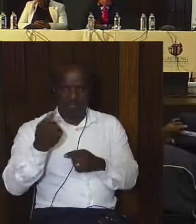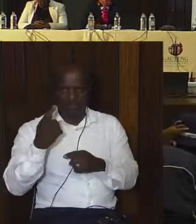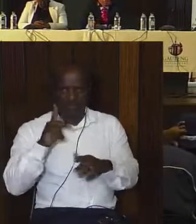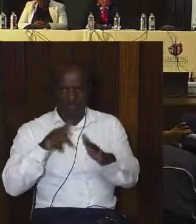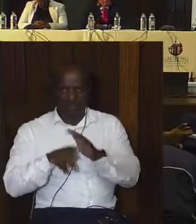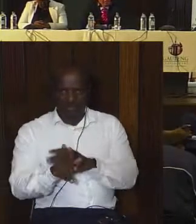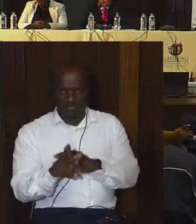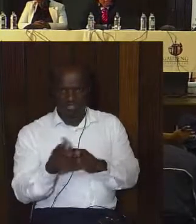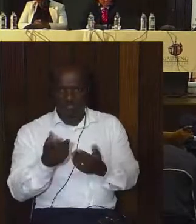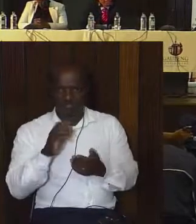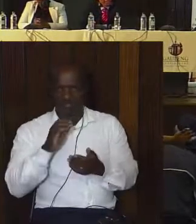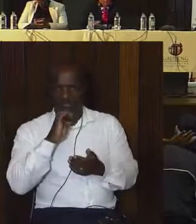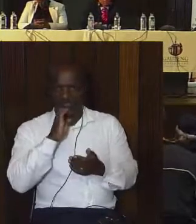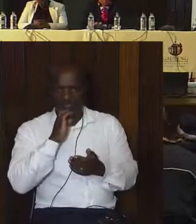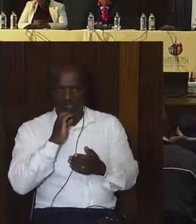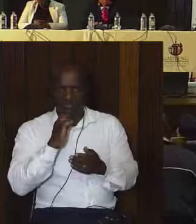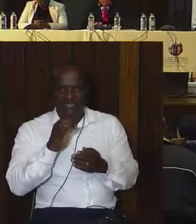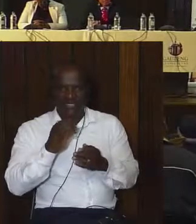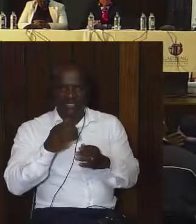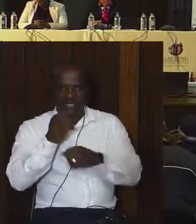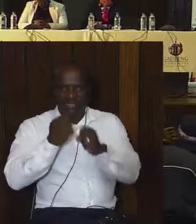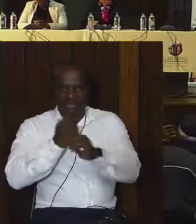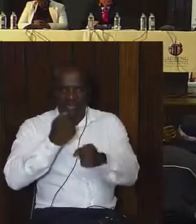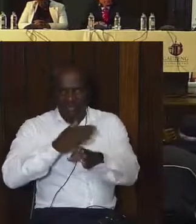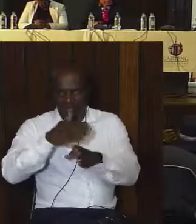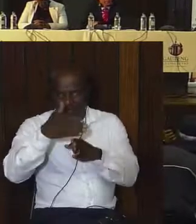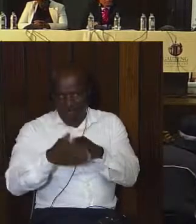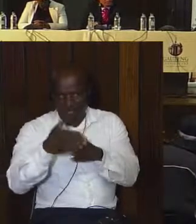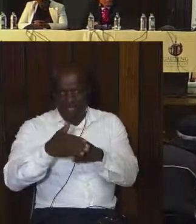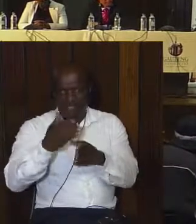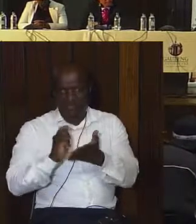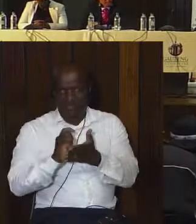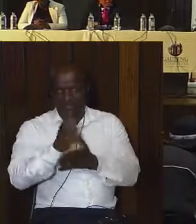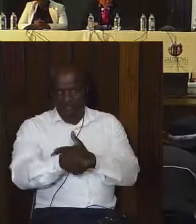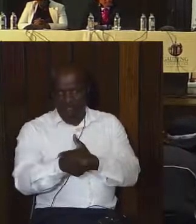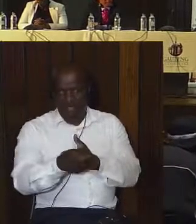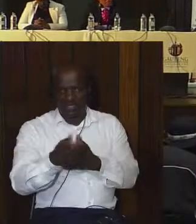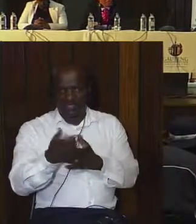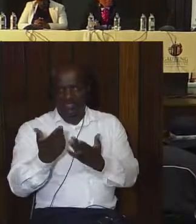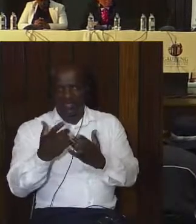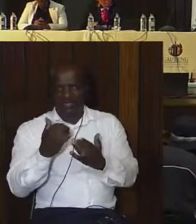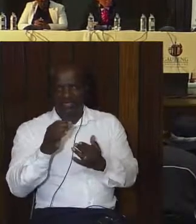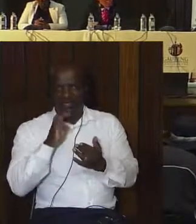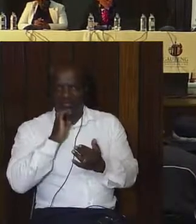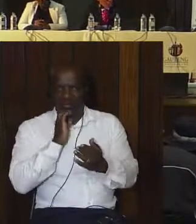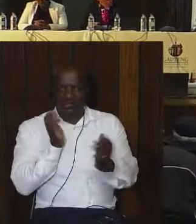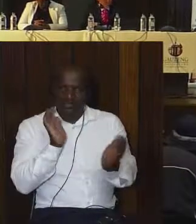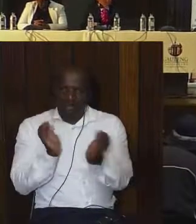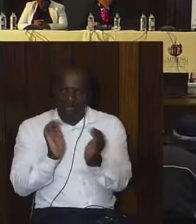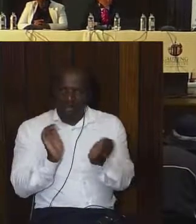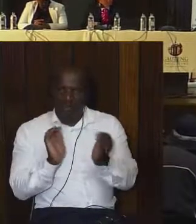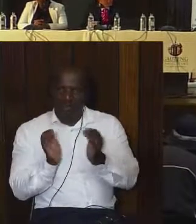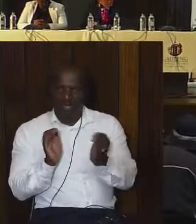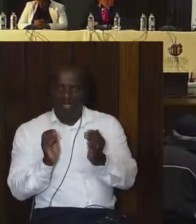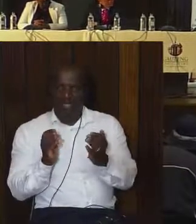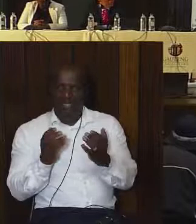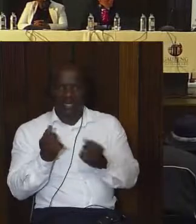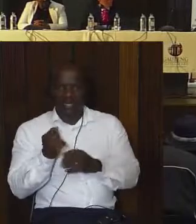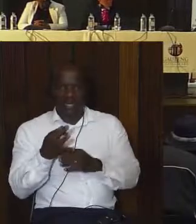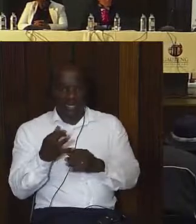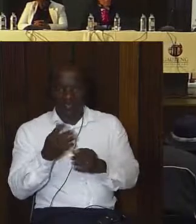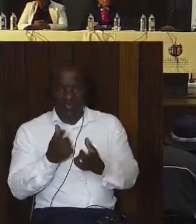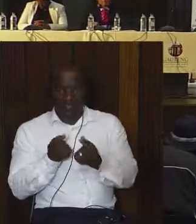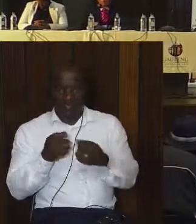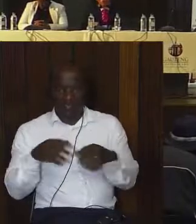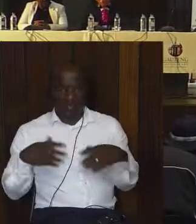going to spend it by year end or not? And that is how we reprioritize our budget. Because, Chair, if we don't do that,